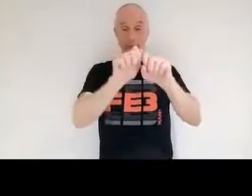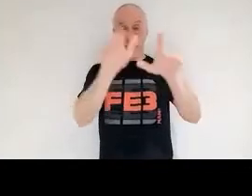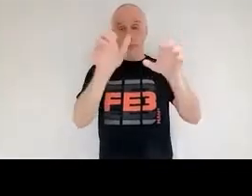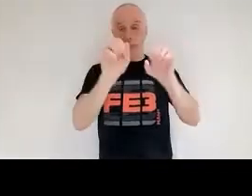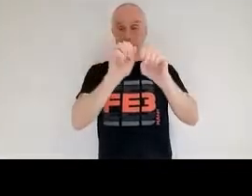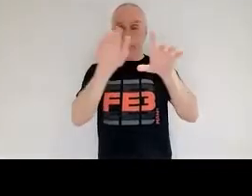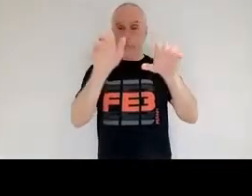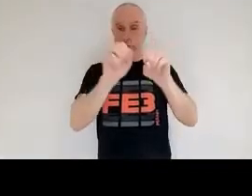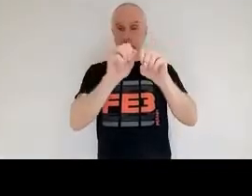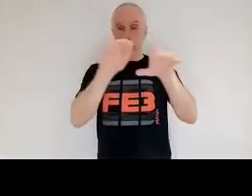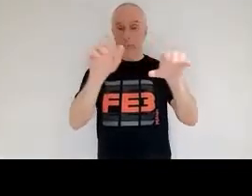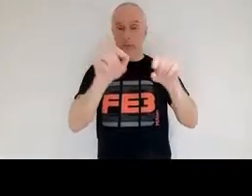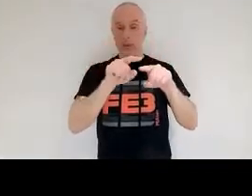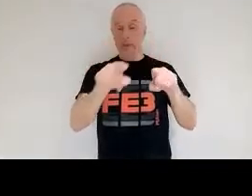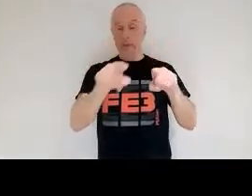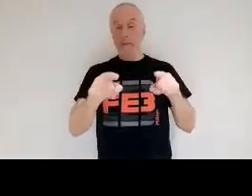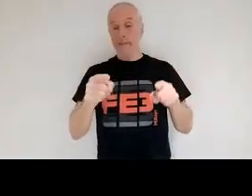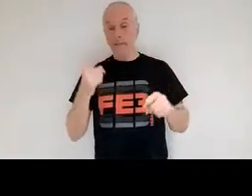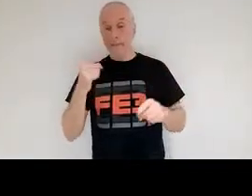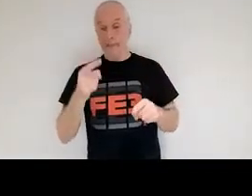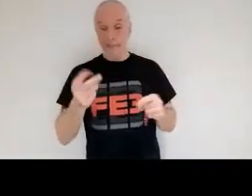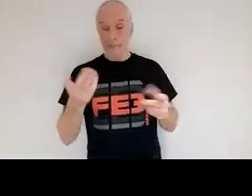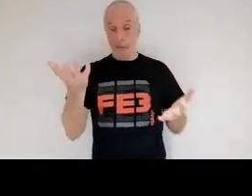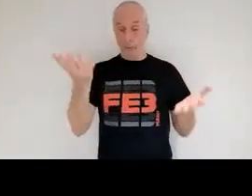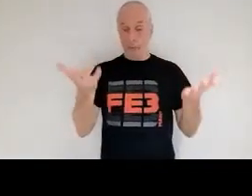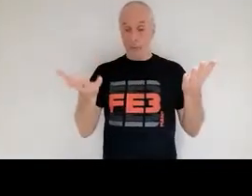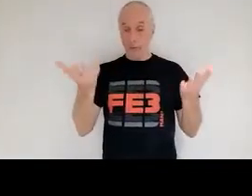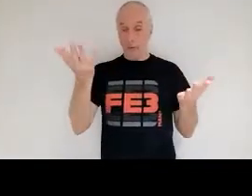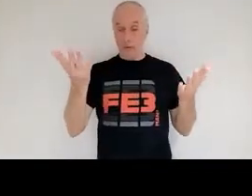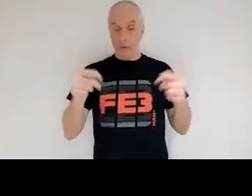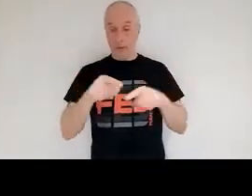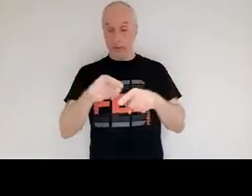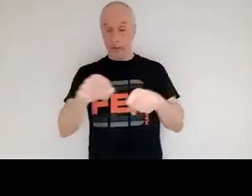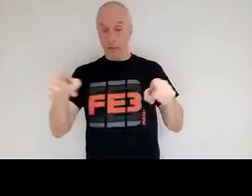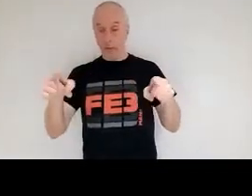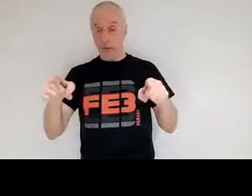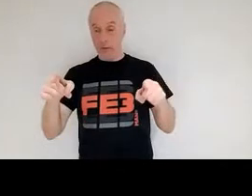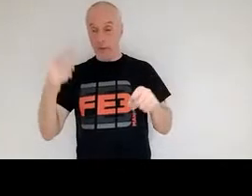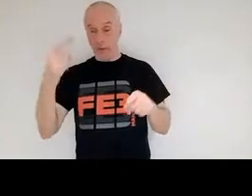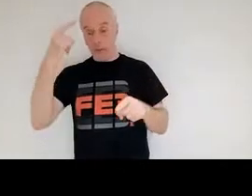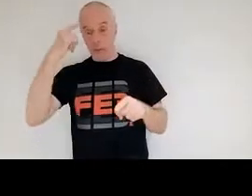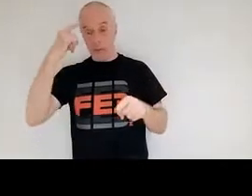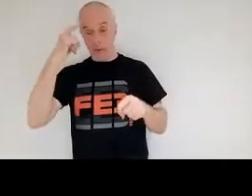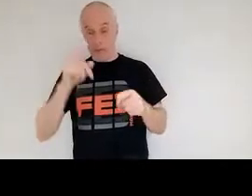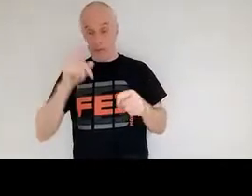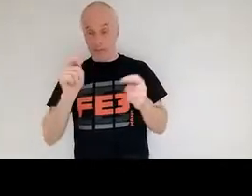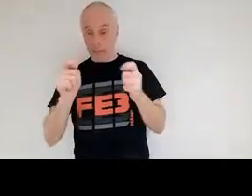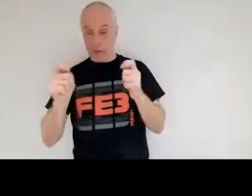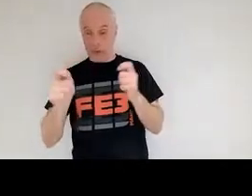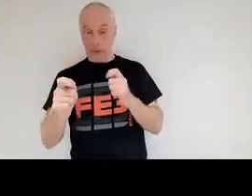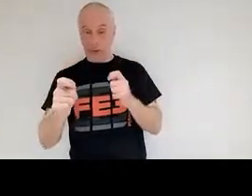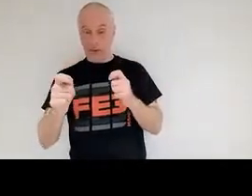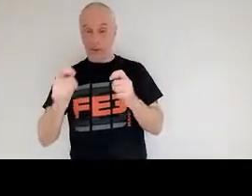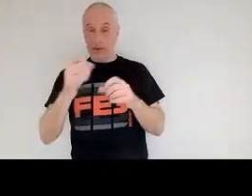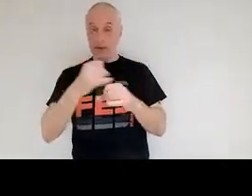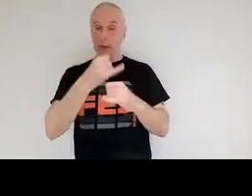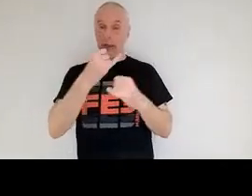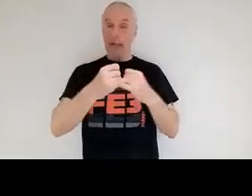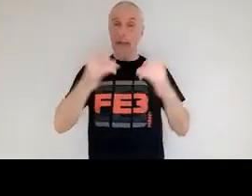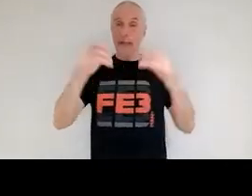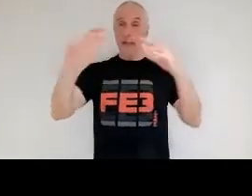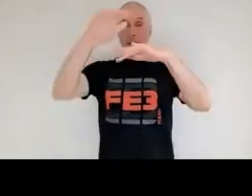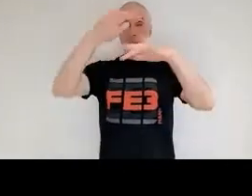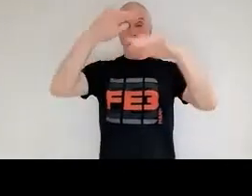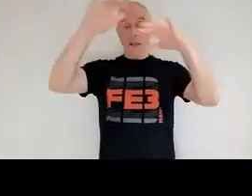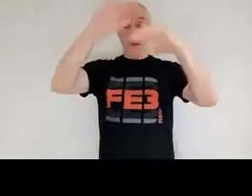ventilation and create an unchanging gas cloud.